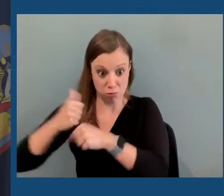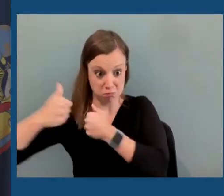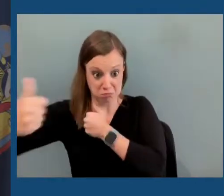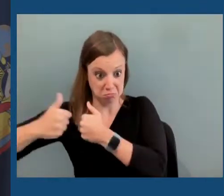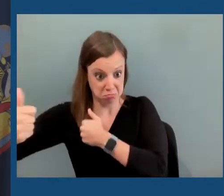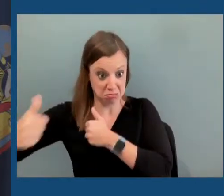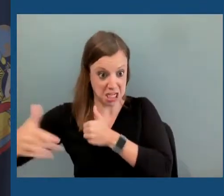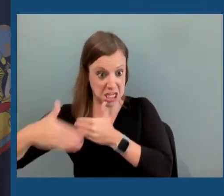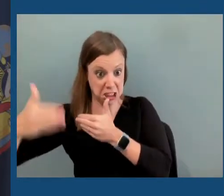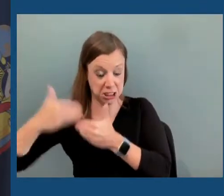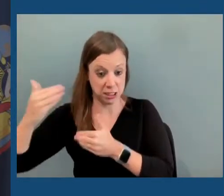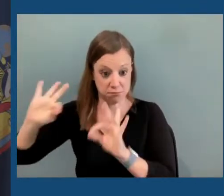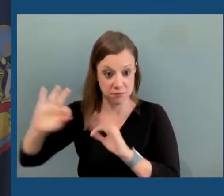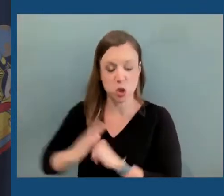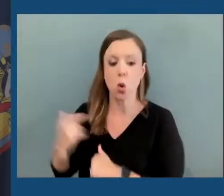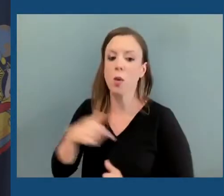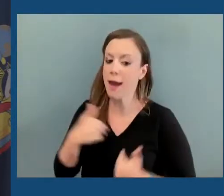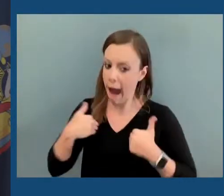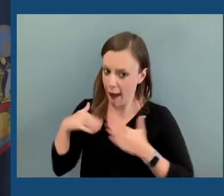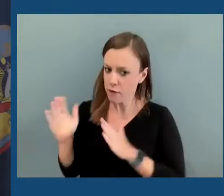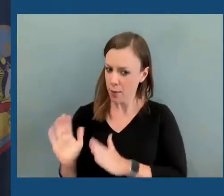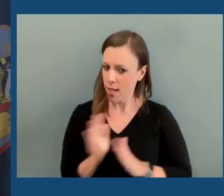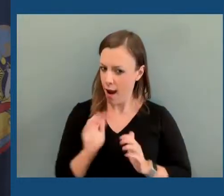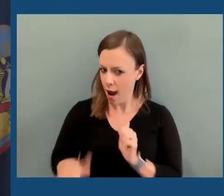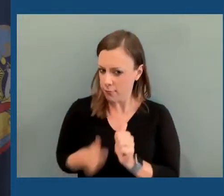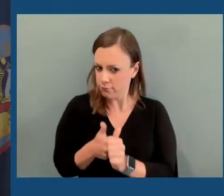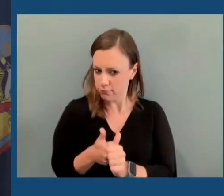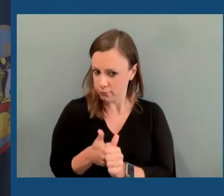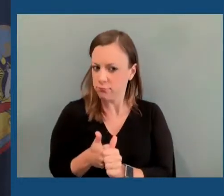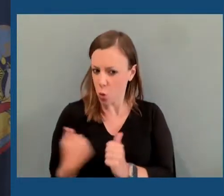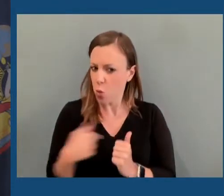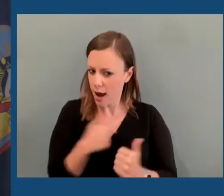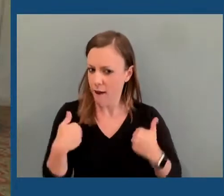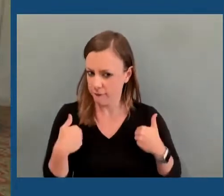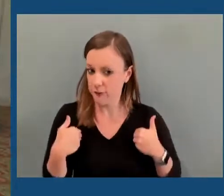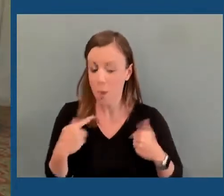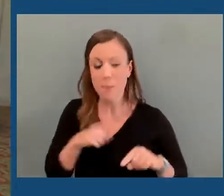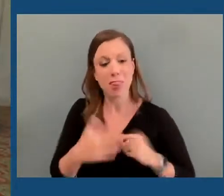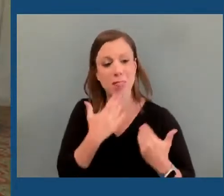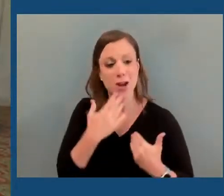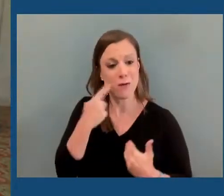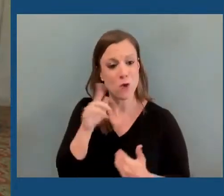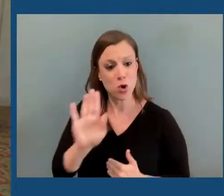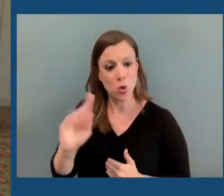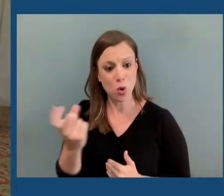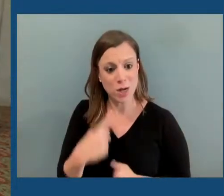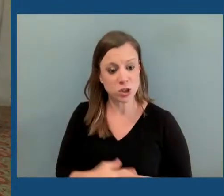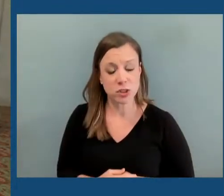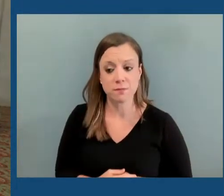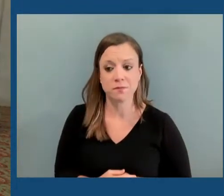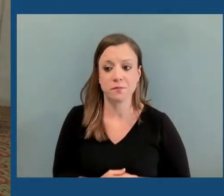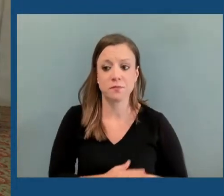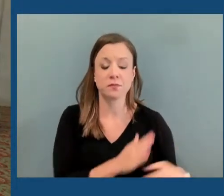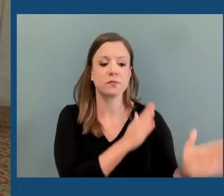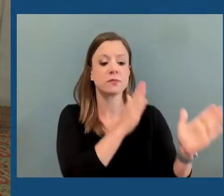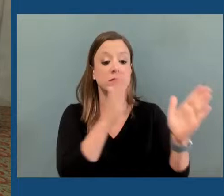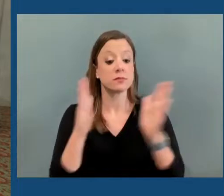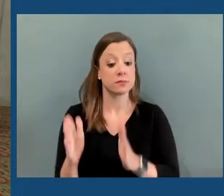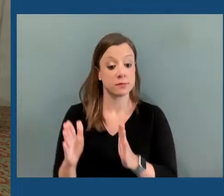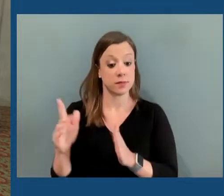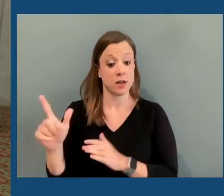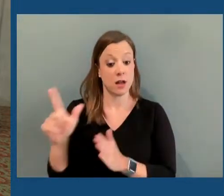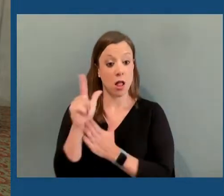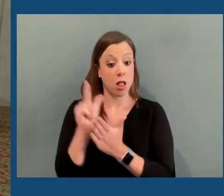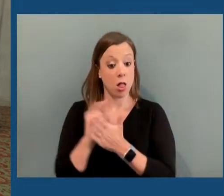that'll help solve all these problems. But thank you for your question. So before lawmakers left, they approved legislation that